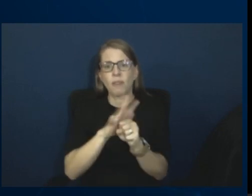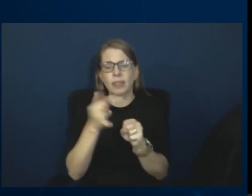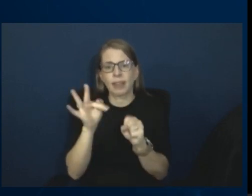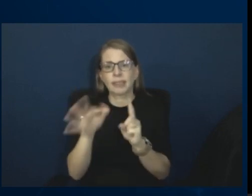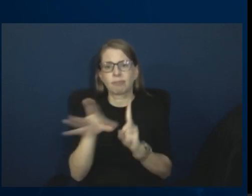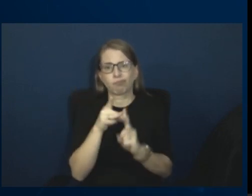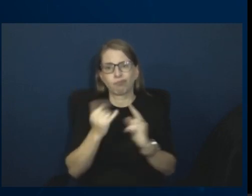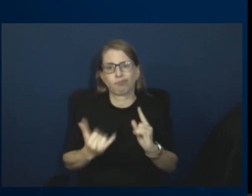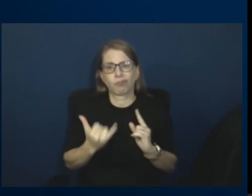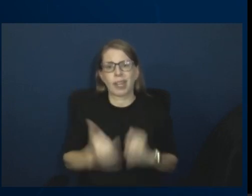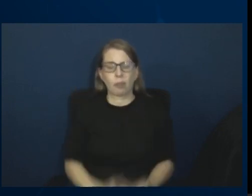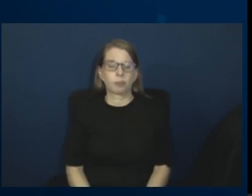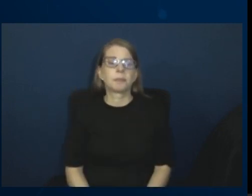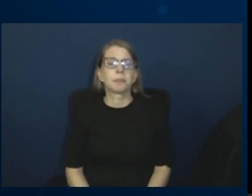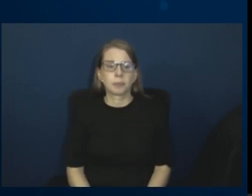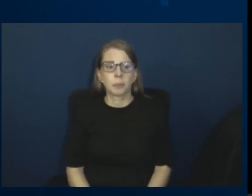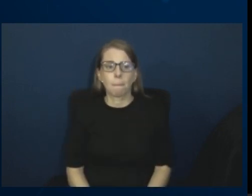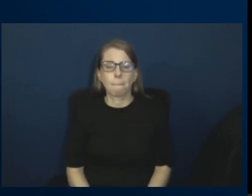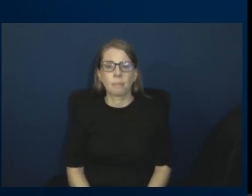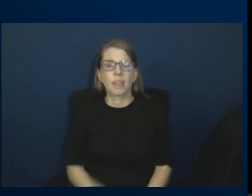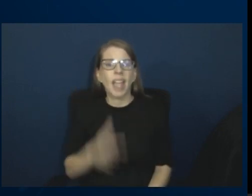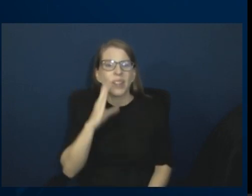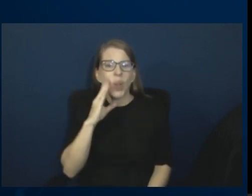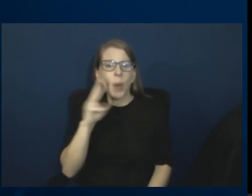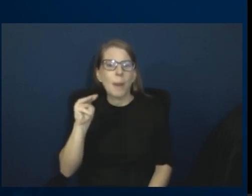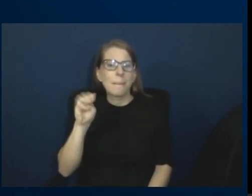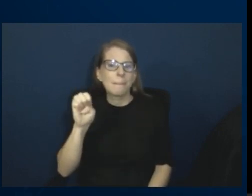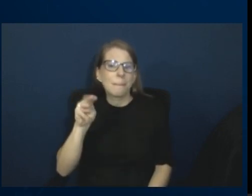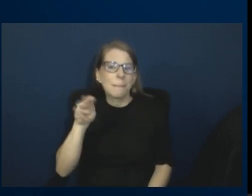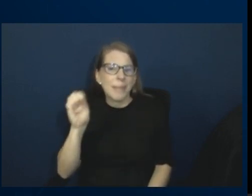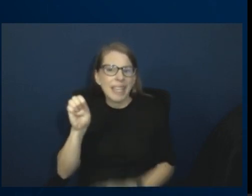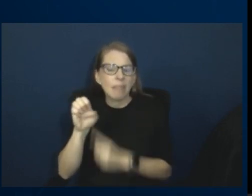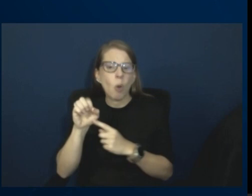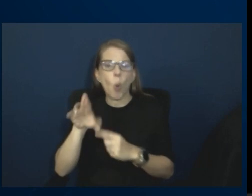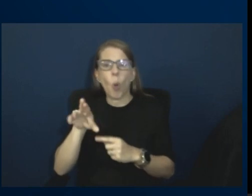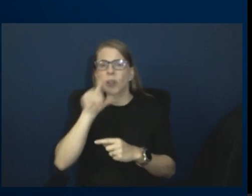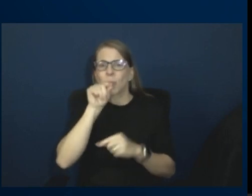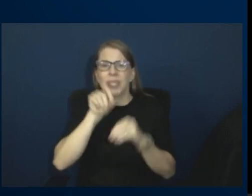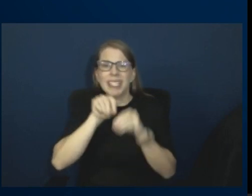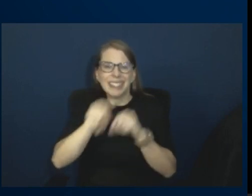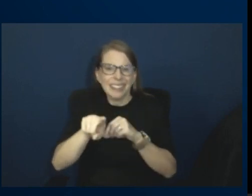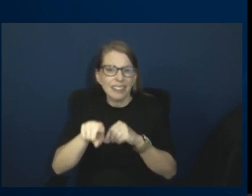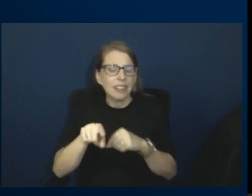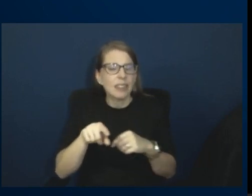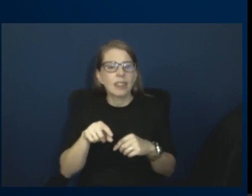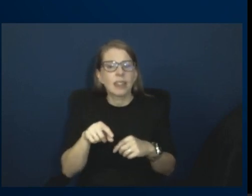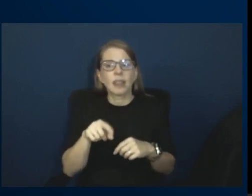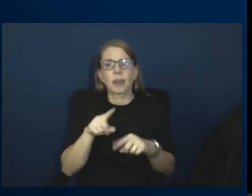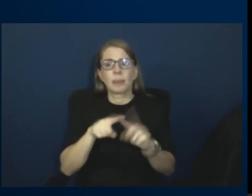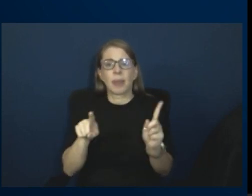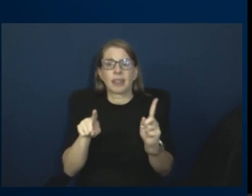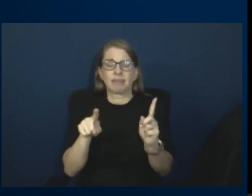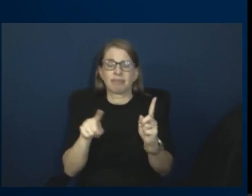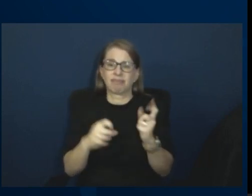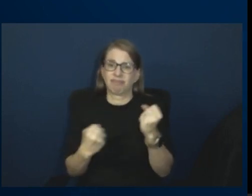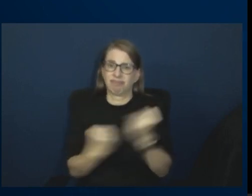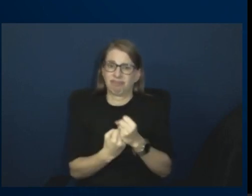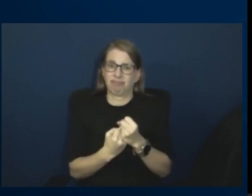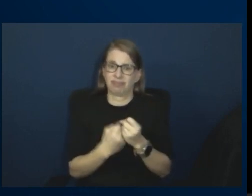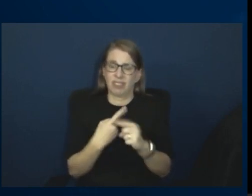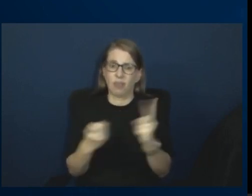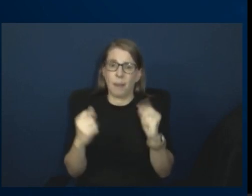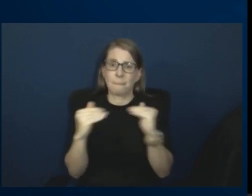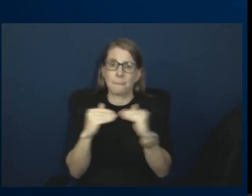now. And I know that's just a meme or a tweet, but that is really well supported by all of the peer-reviewed